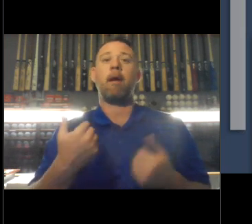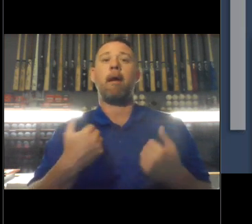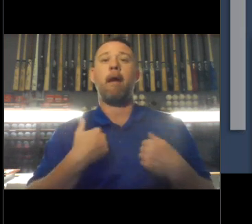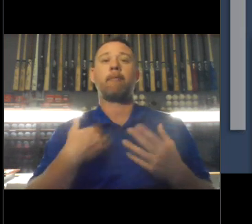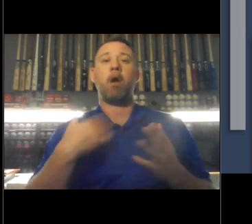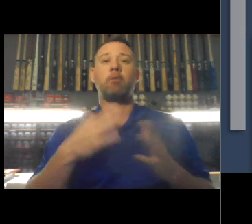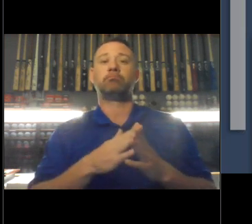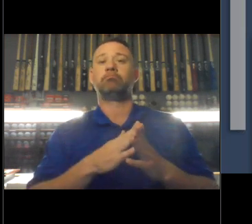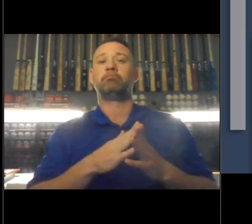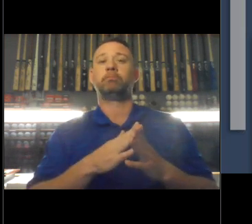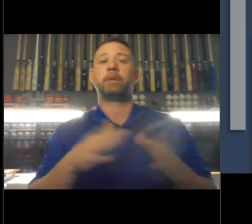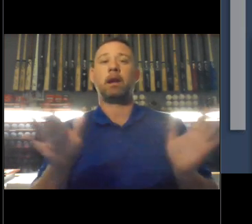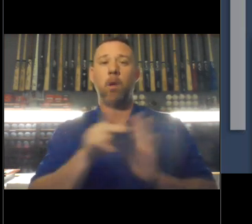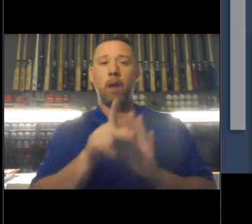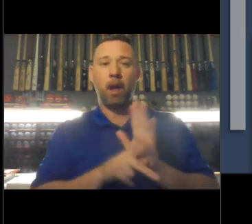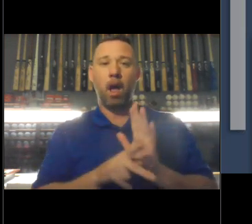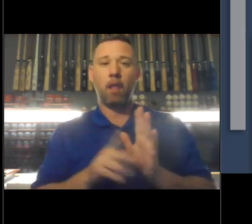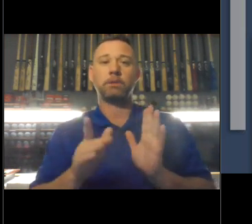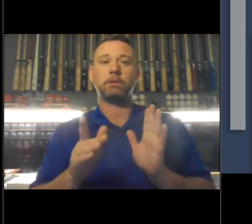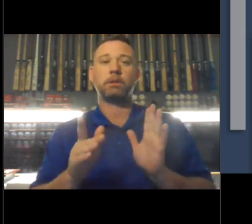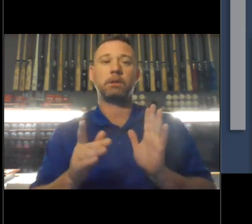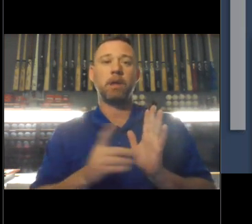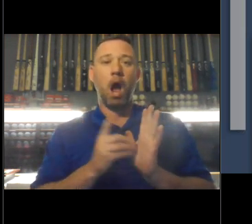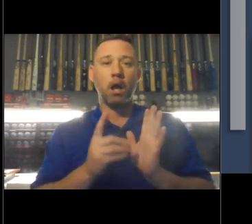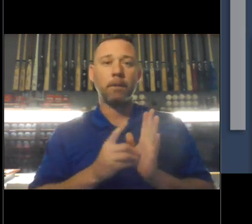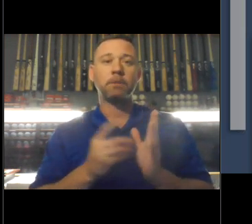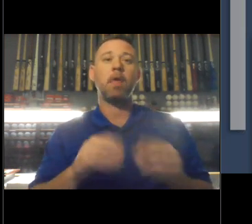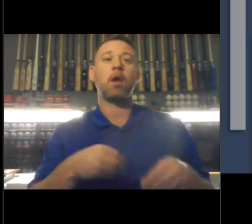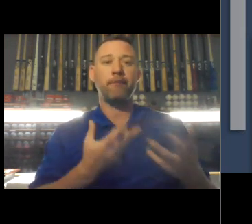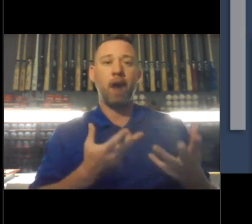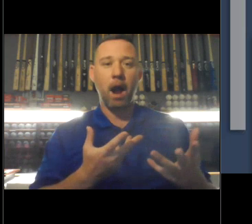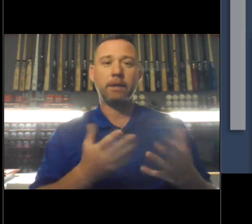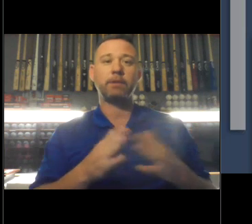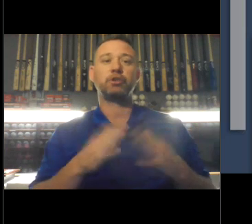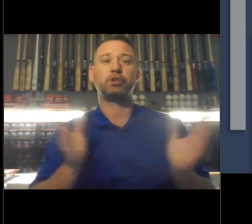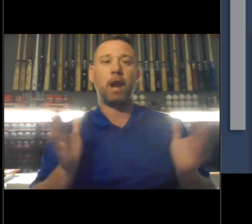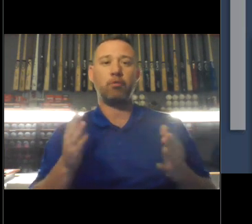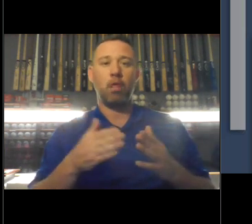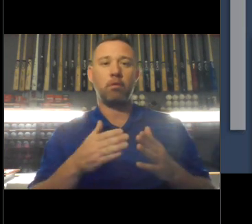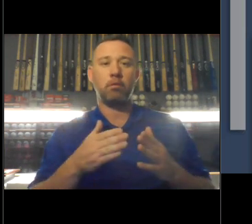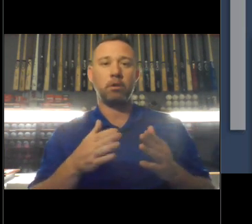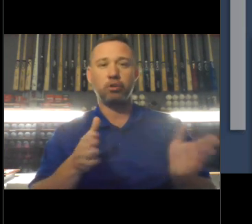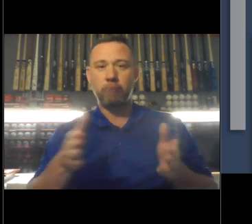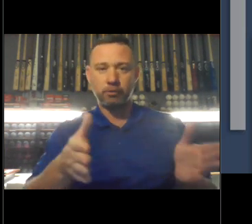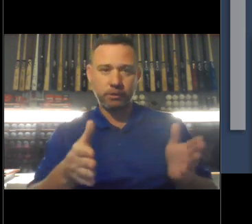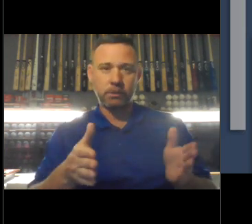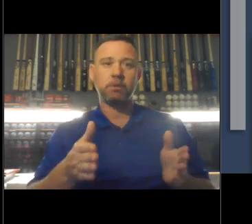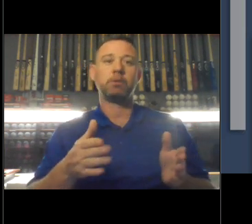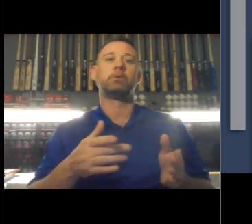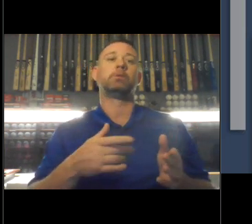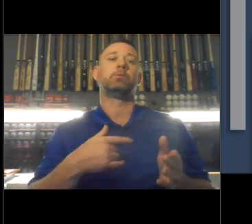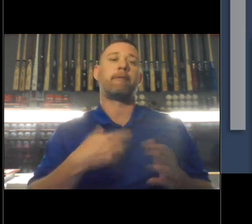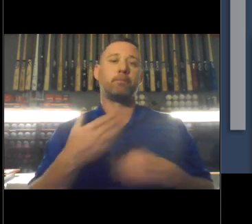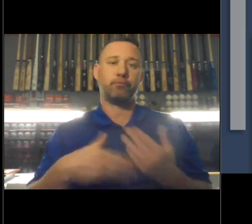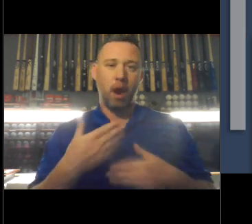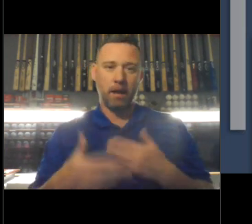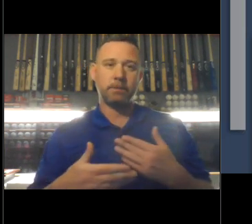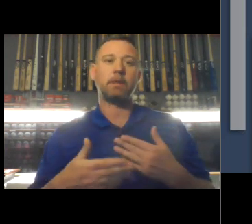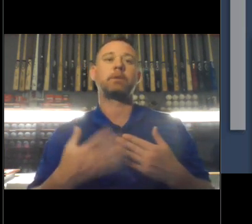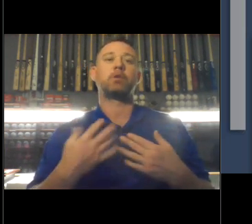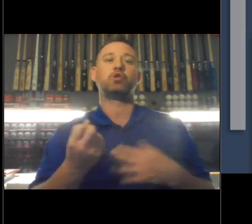statewide policy documents, that are providing kind of general direction. We have processes throughout our